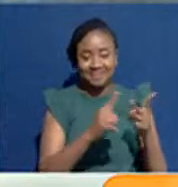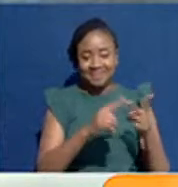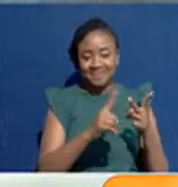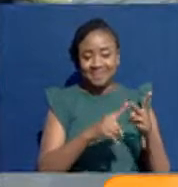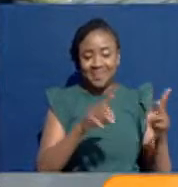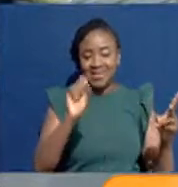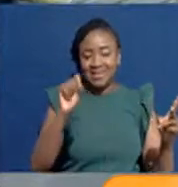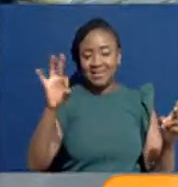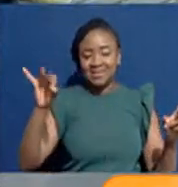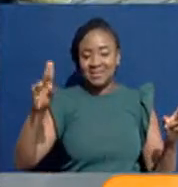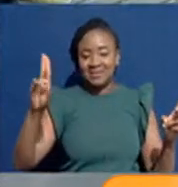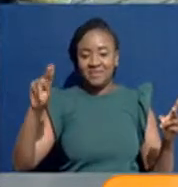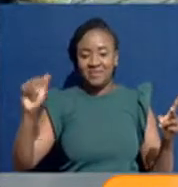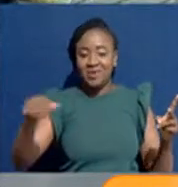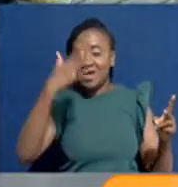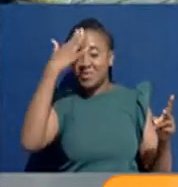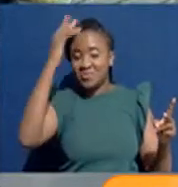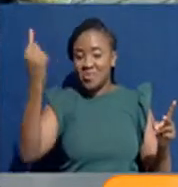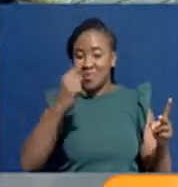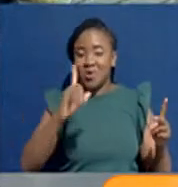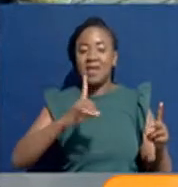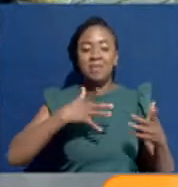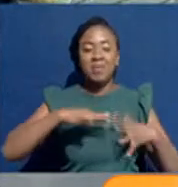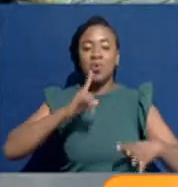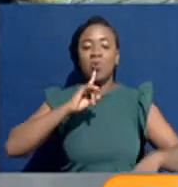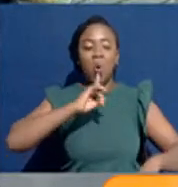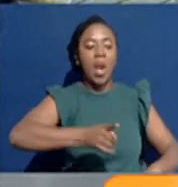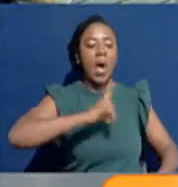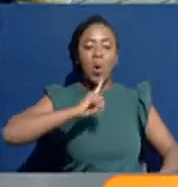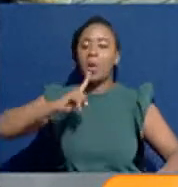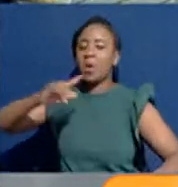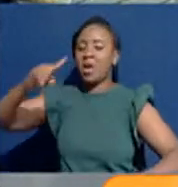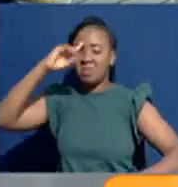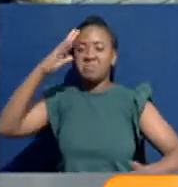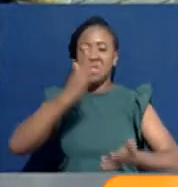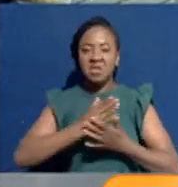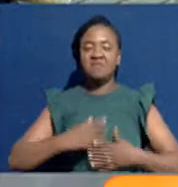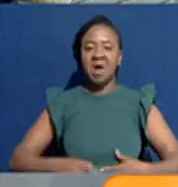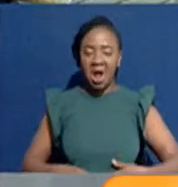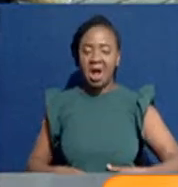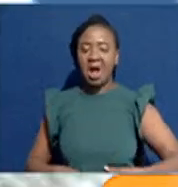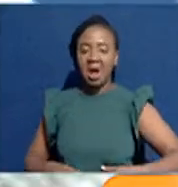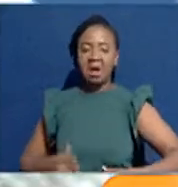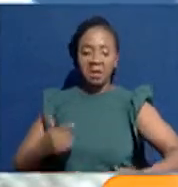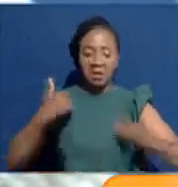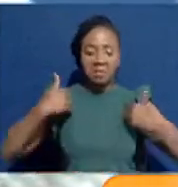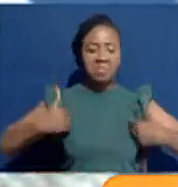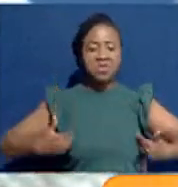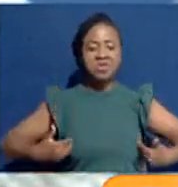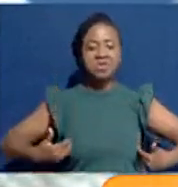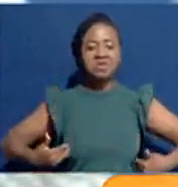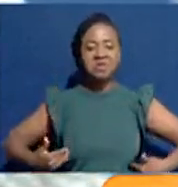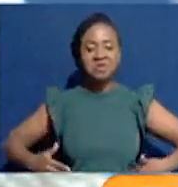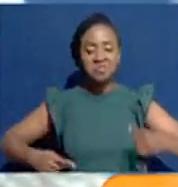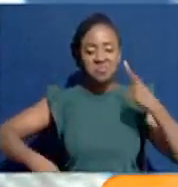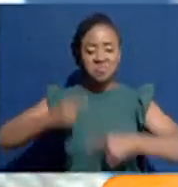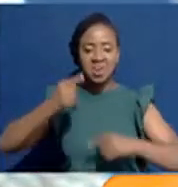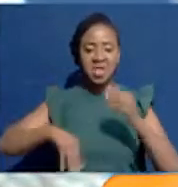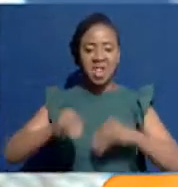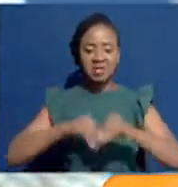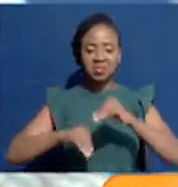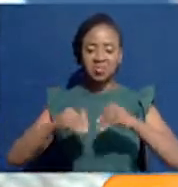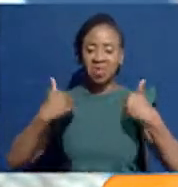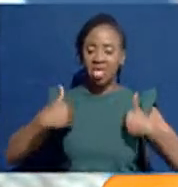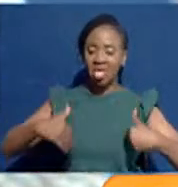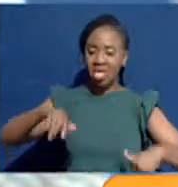only dictators who believe they know what is best for everyone, that somehow, because they were elected, they are this genius. Who know where the country is supposed